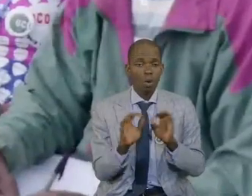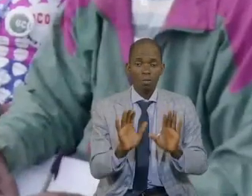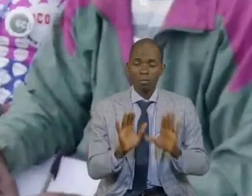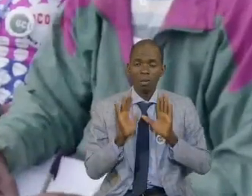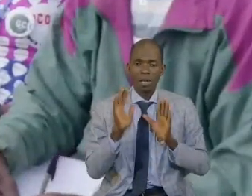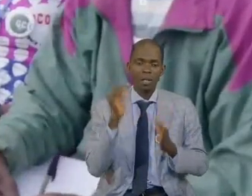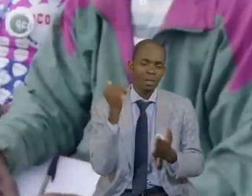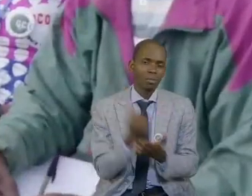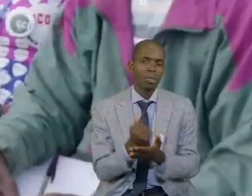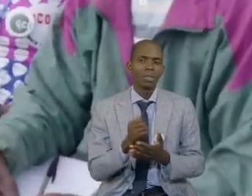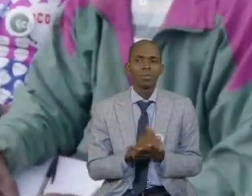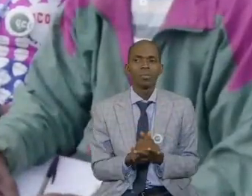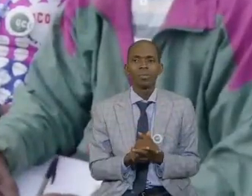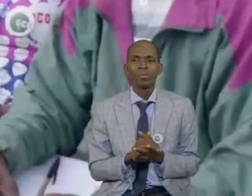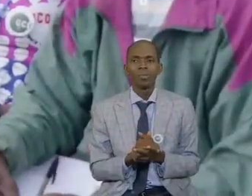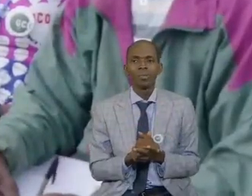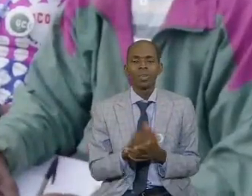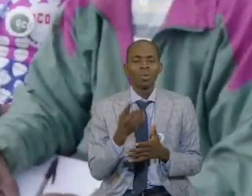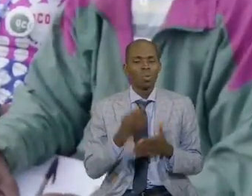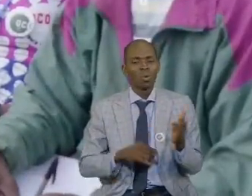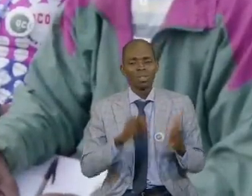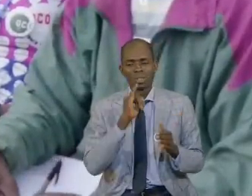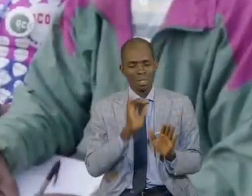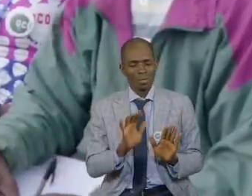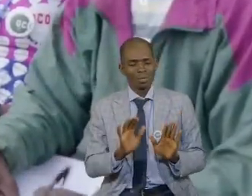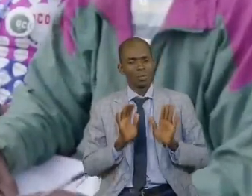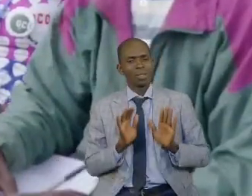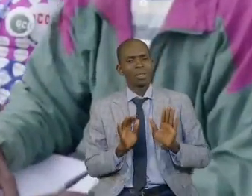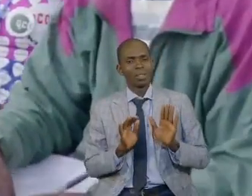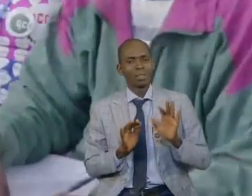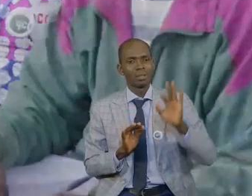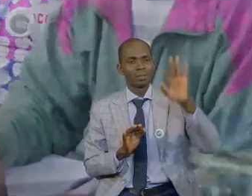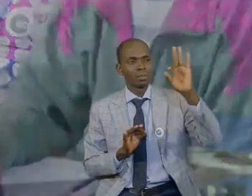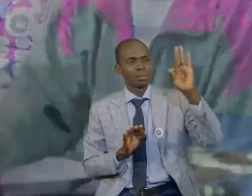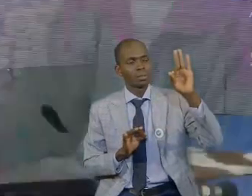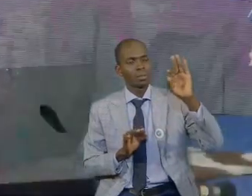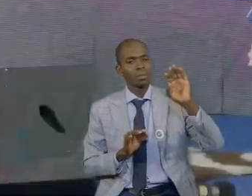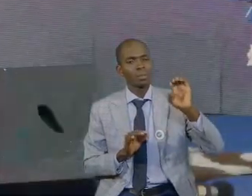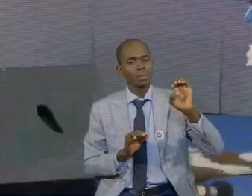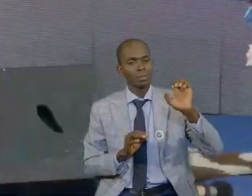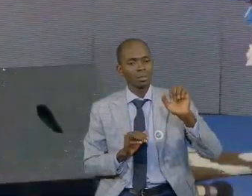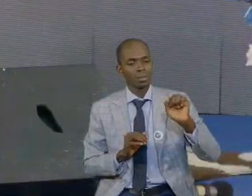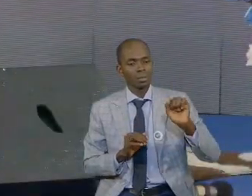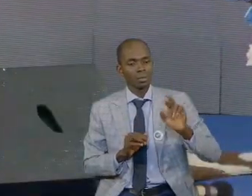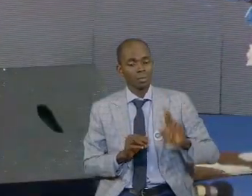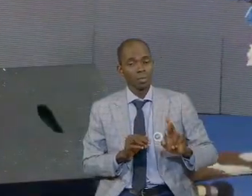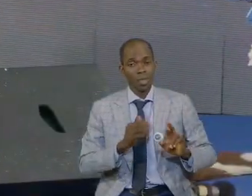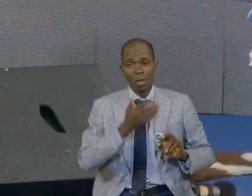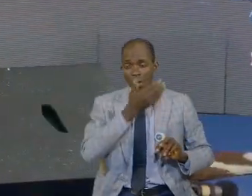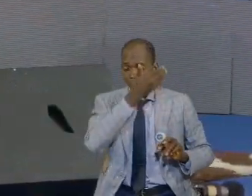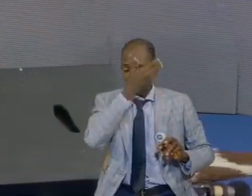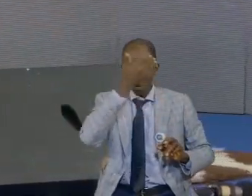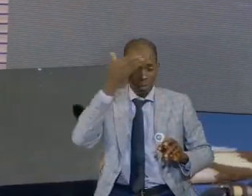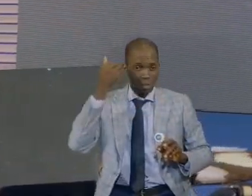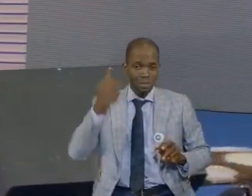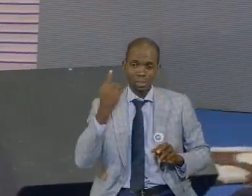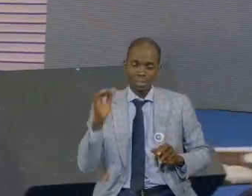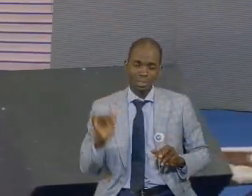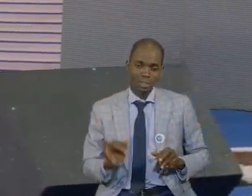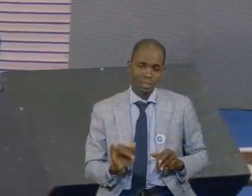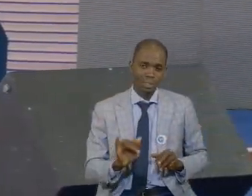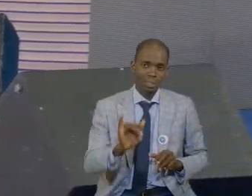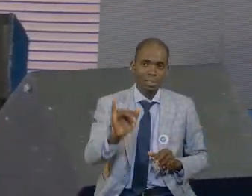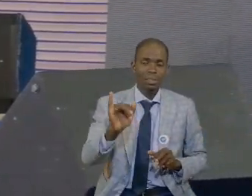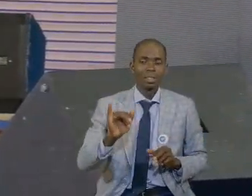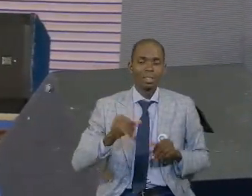What is fear? Look at this again. Forgetting eternal,